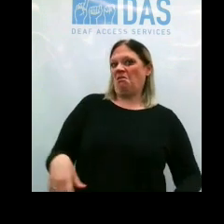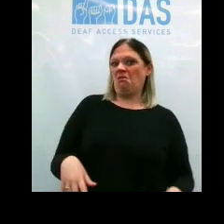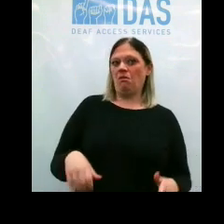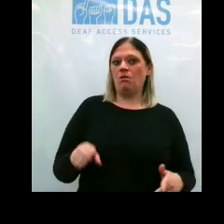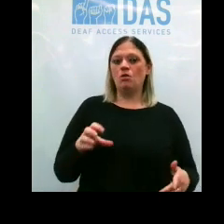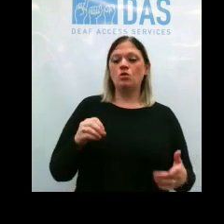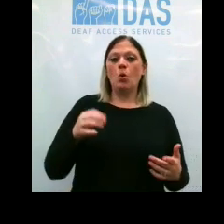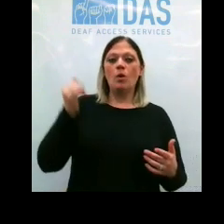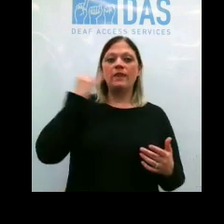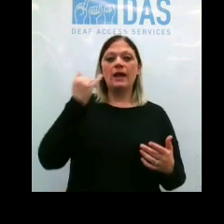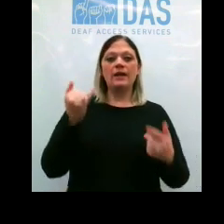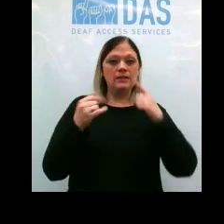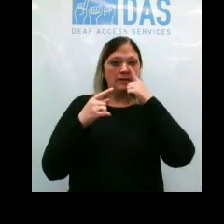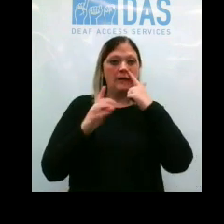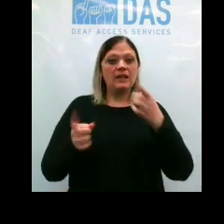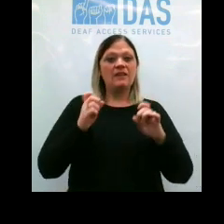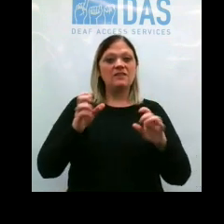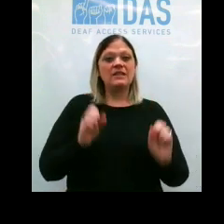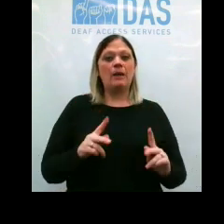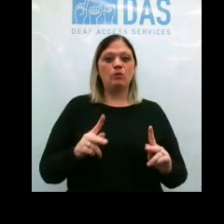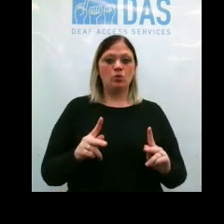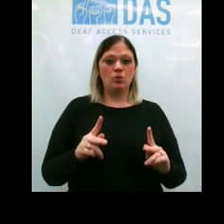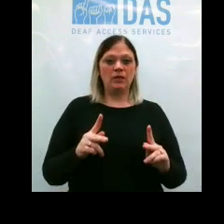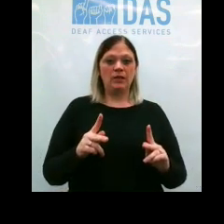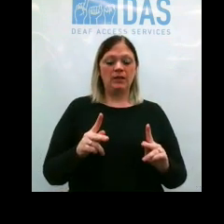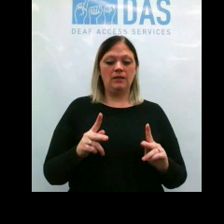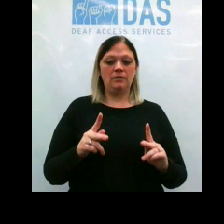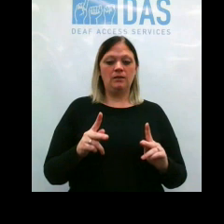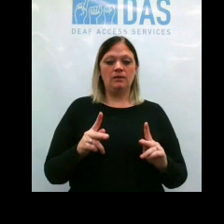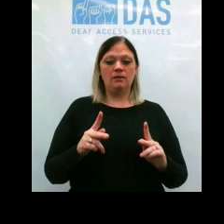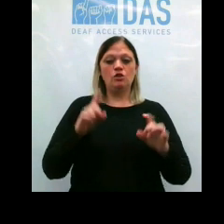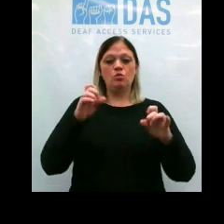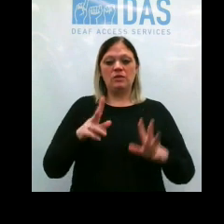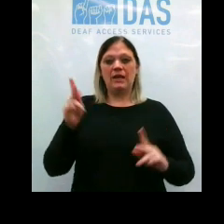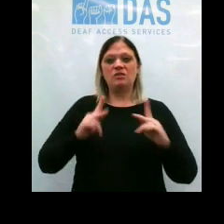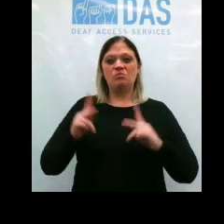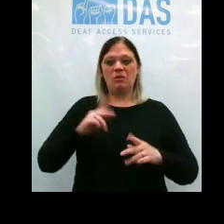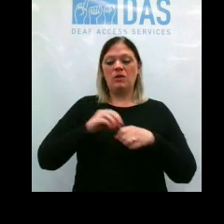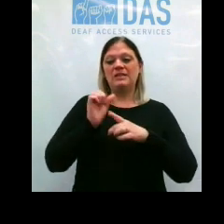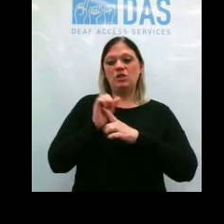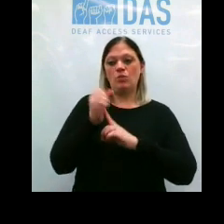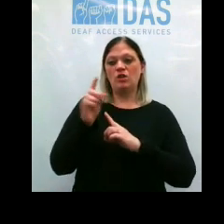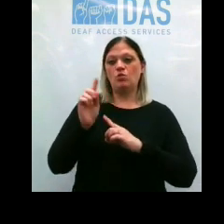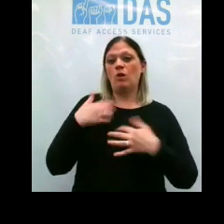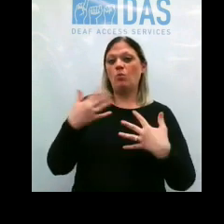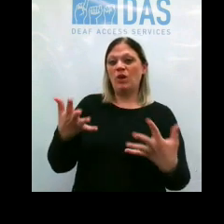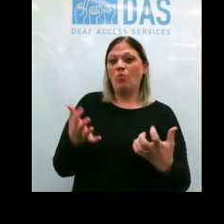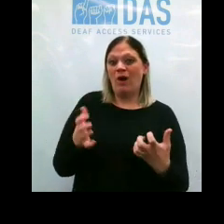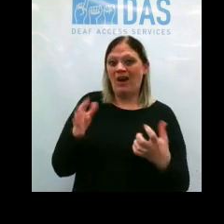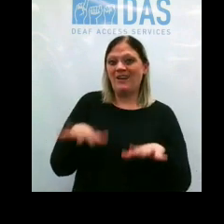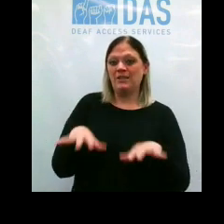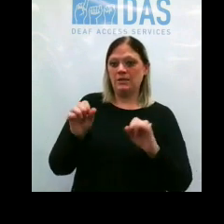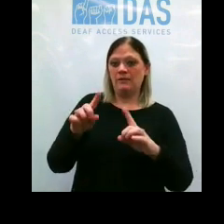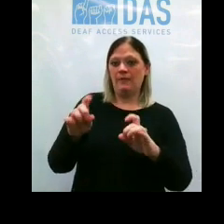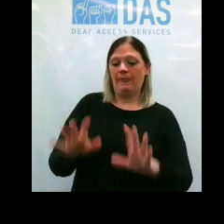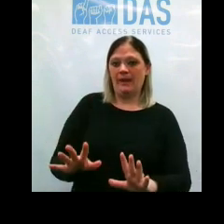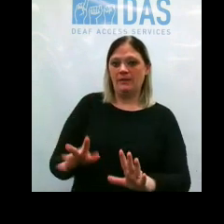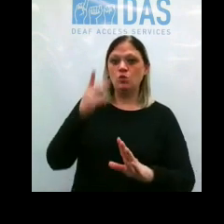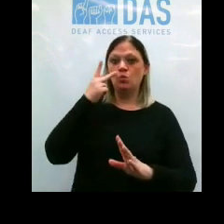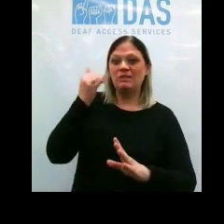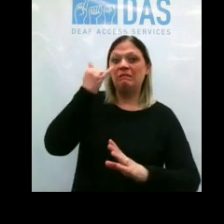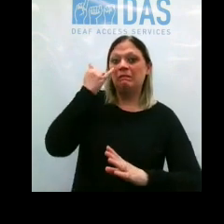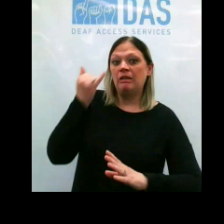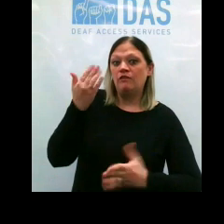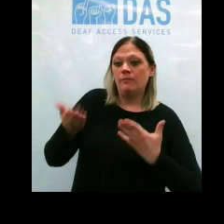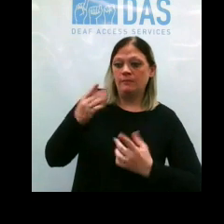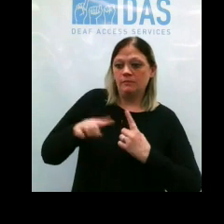is it gets us an opportunity to test people who are in situations where we want them to be tested to see if they are positive.